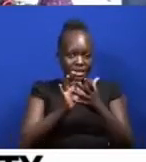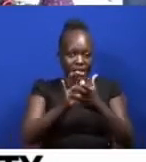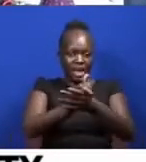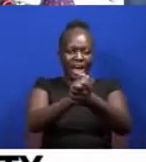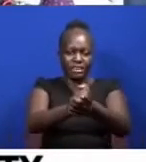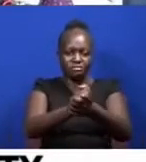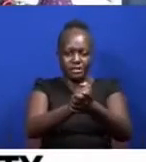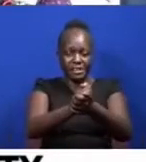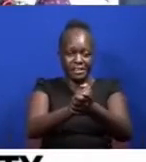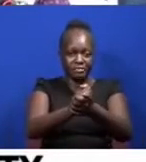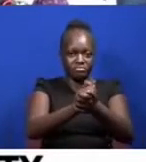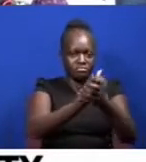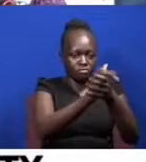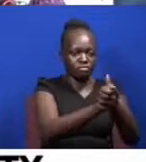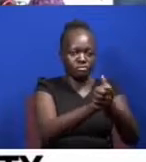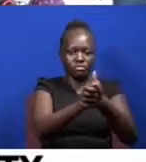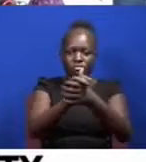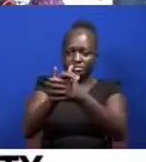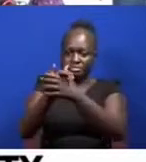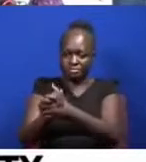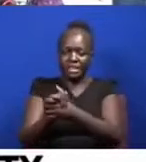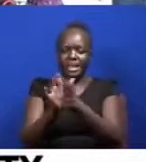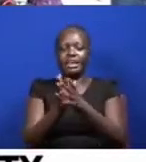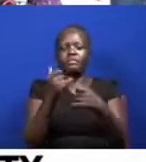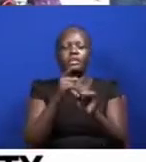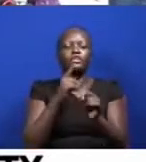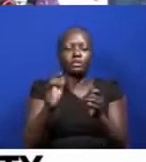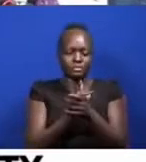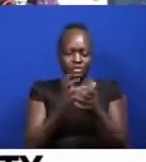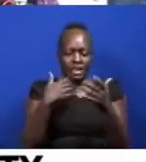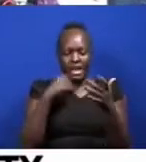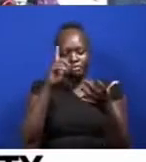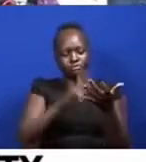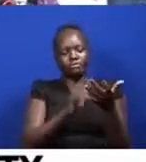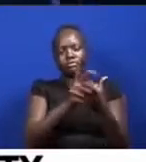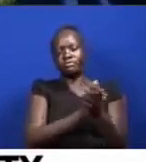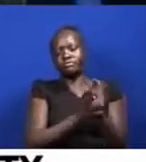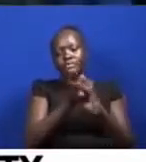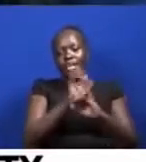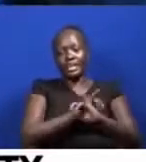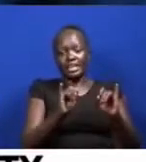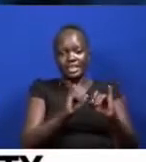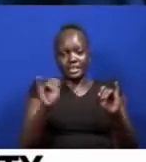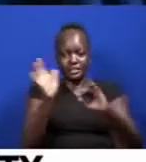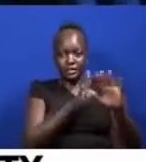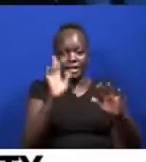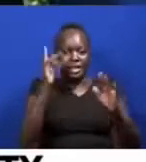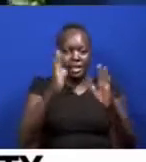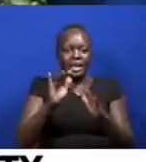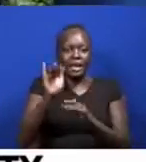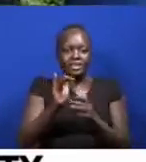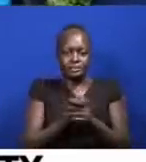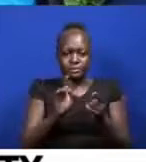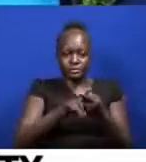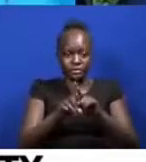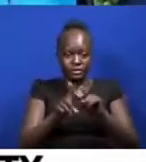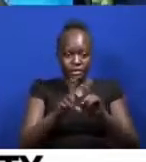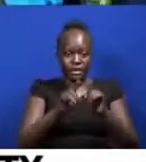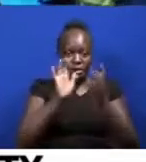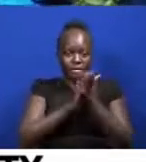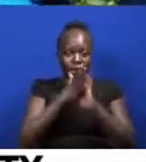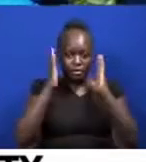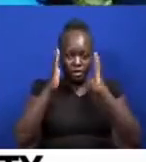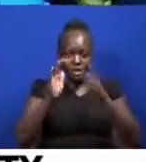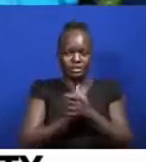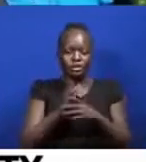handshaking and ensuring sanitation. Kenyans have been urged to be attentive and come to aid